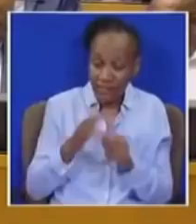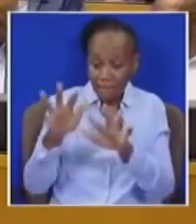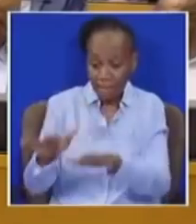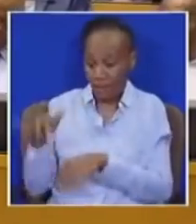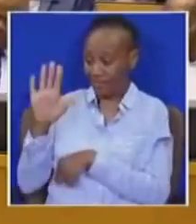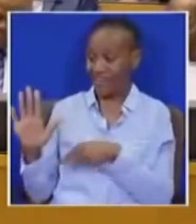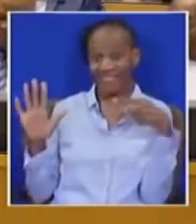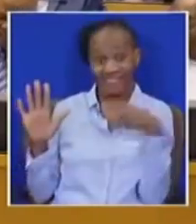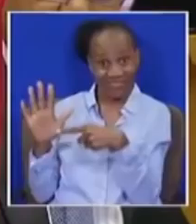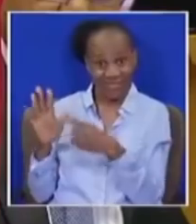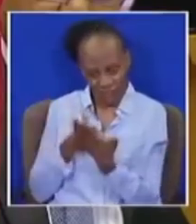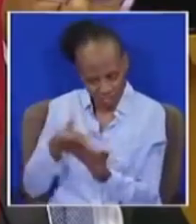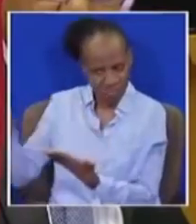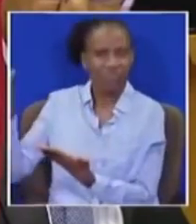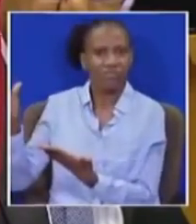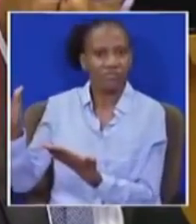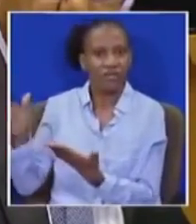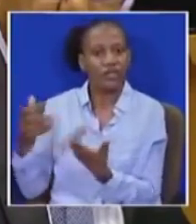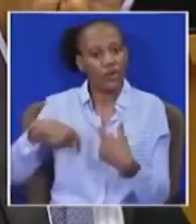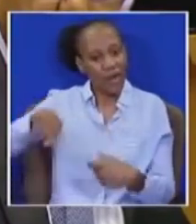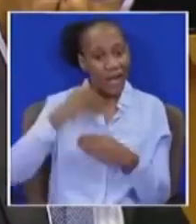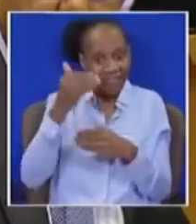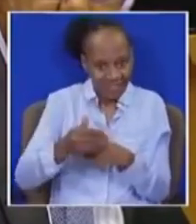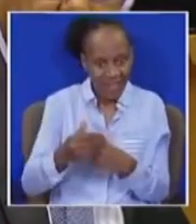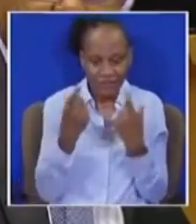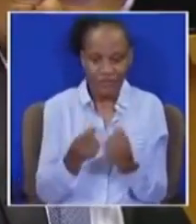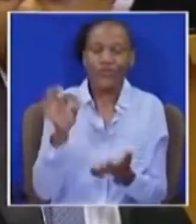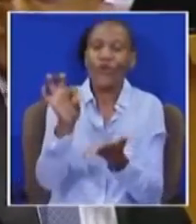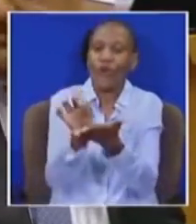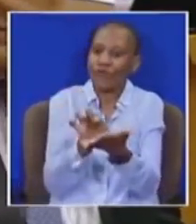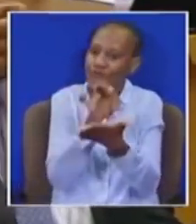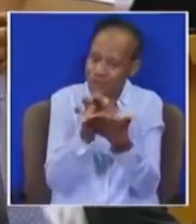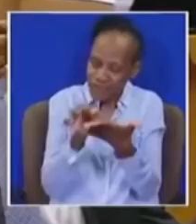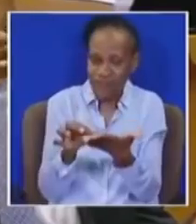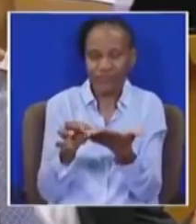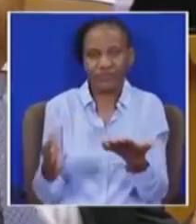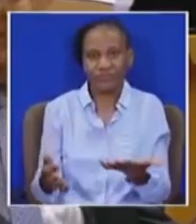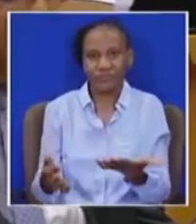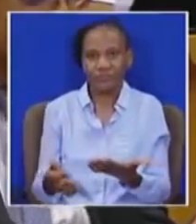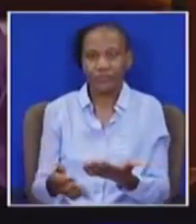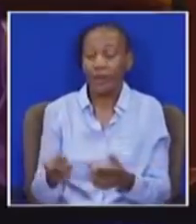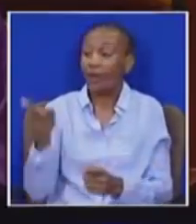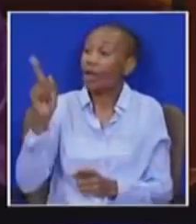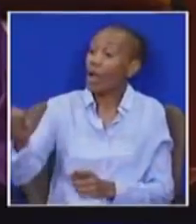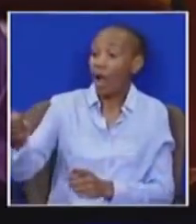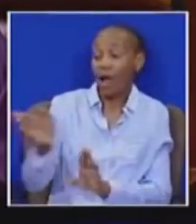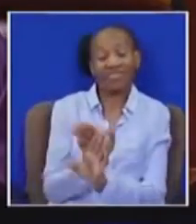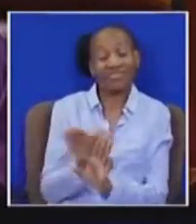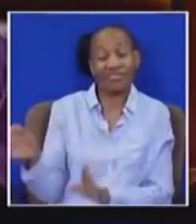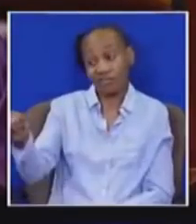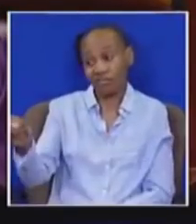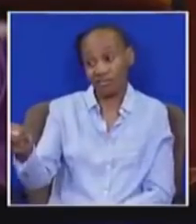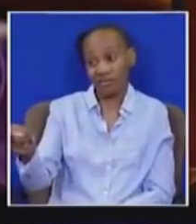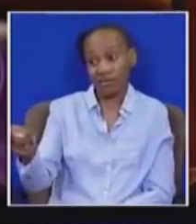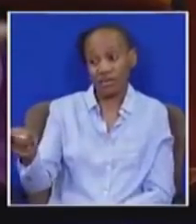Parliament, then go to the elections. And if people are not scared, you are out of order. If people I've are not already scared,